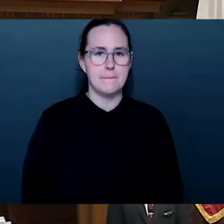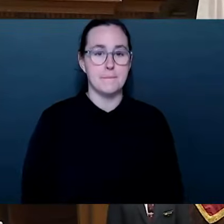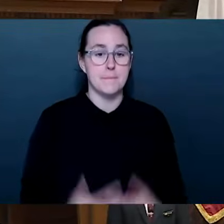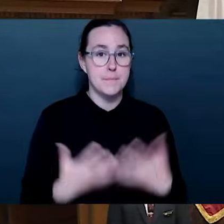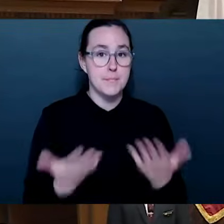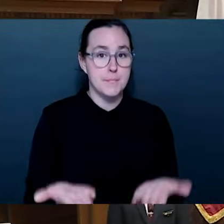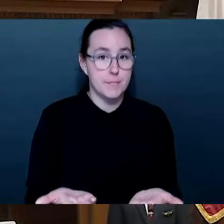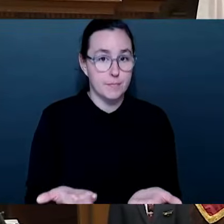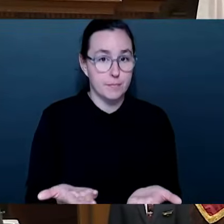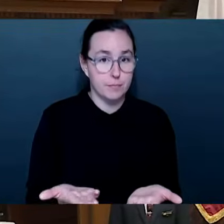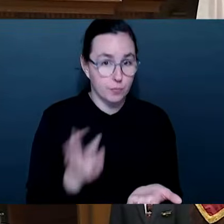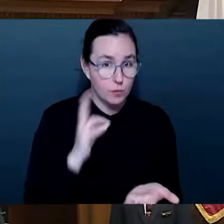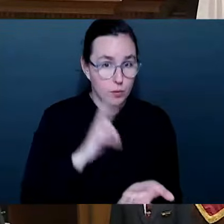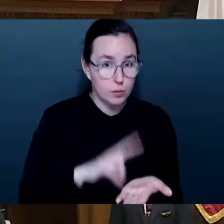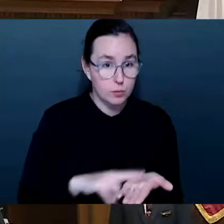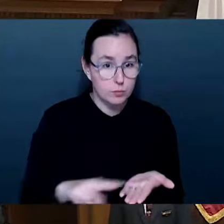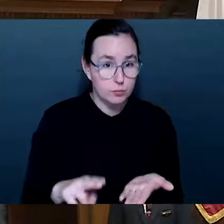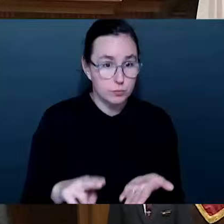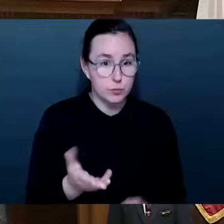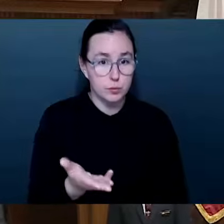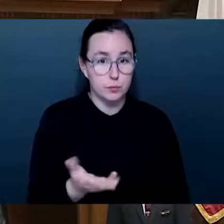Orders of the day. Government House Leader.